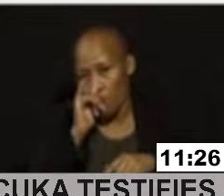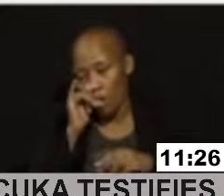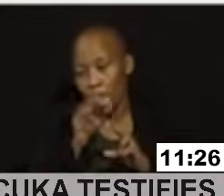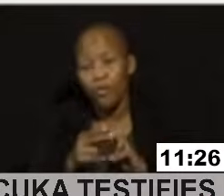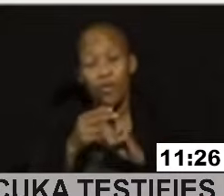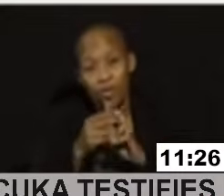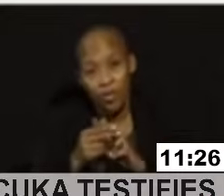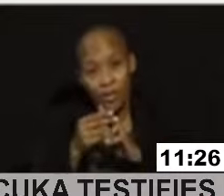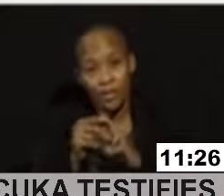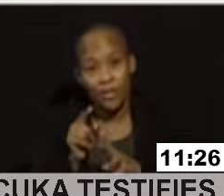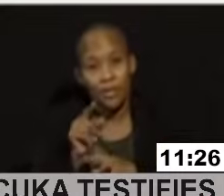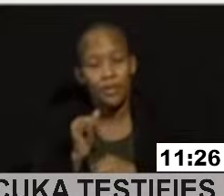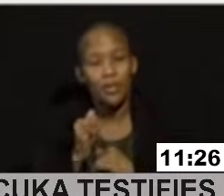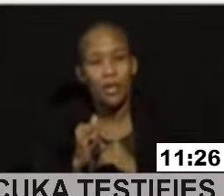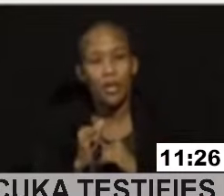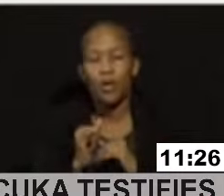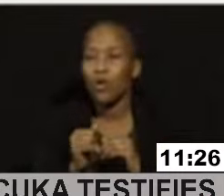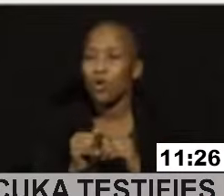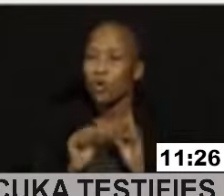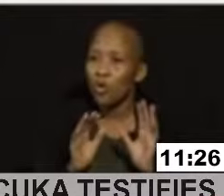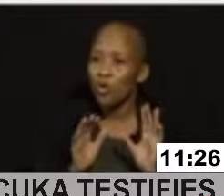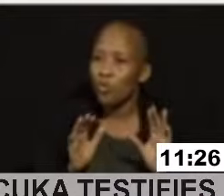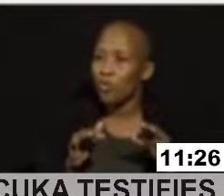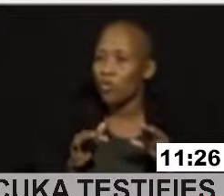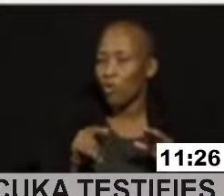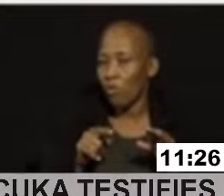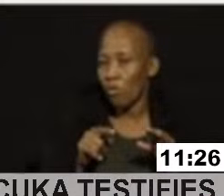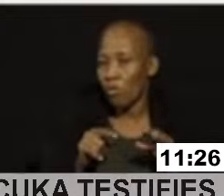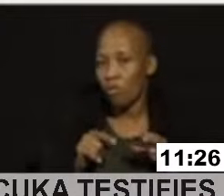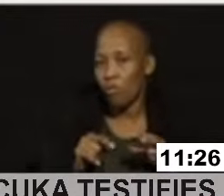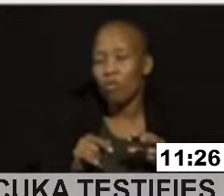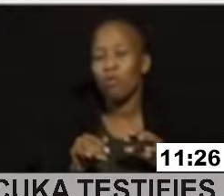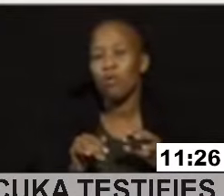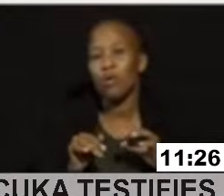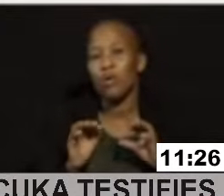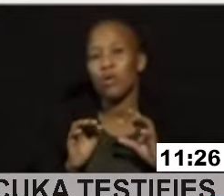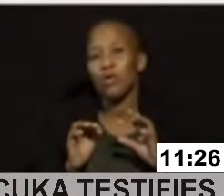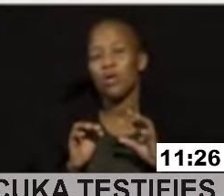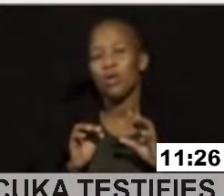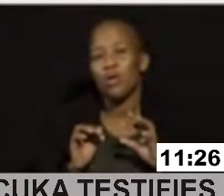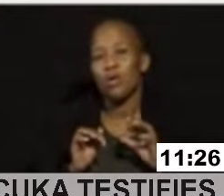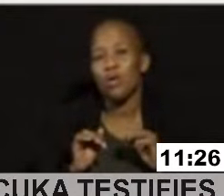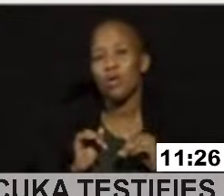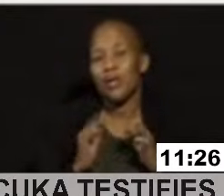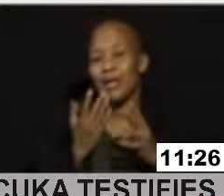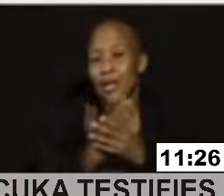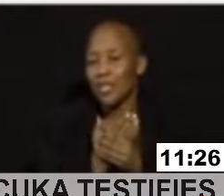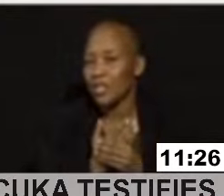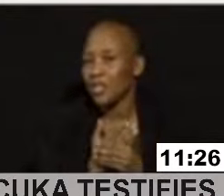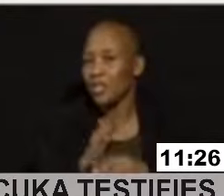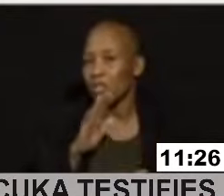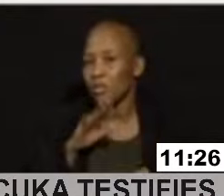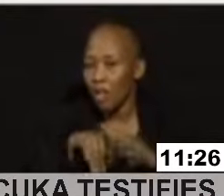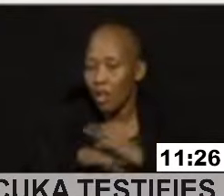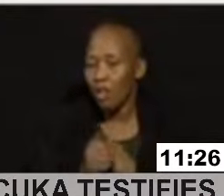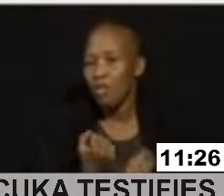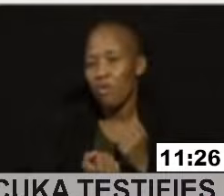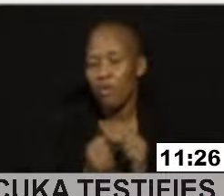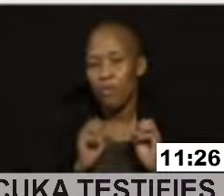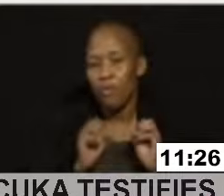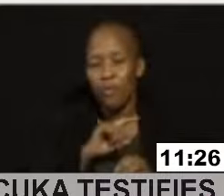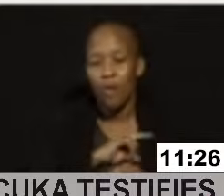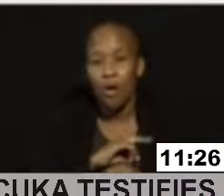we had a big problem. Commercial cases were not being prosecuted because they did not have experienced investigators to do